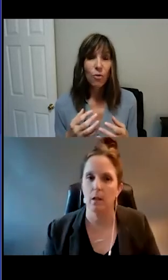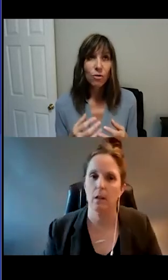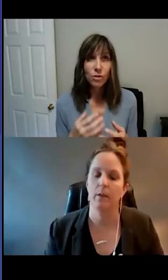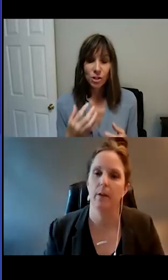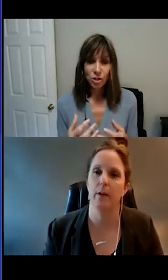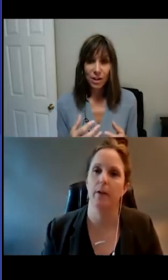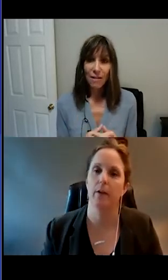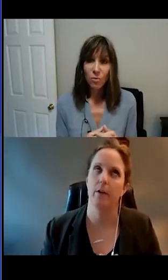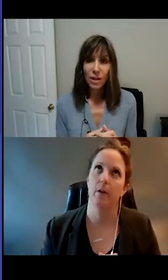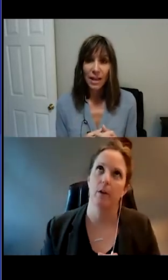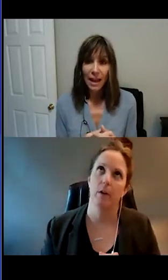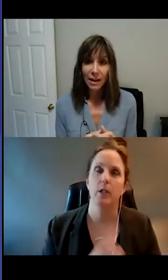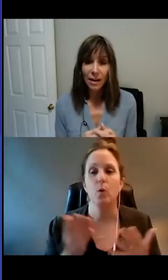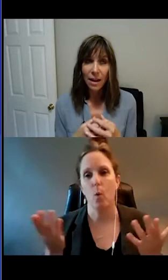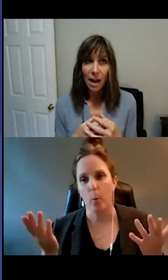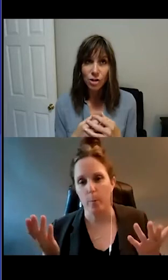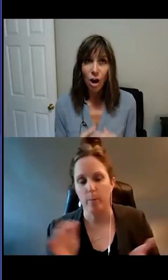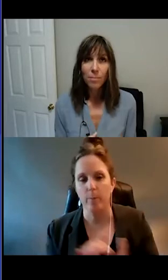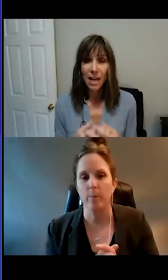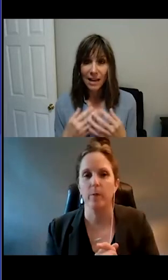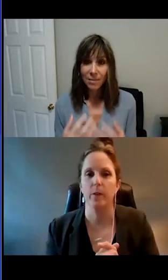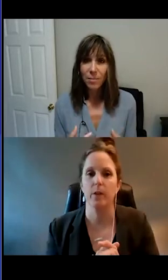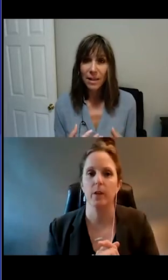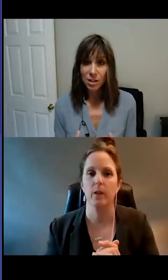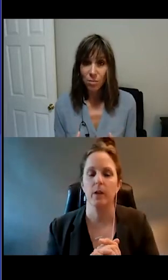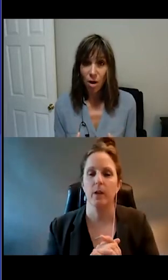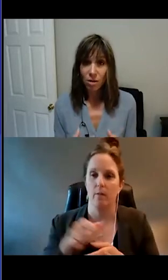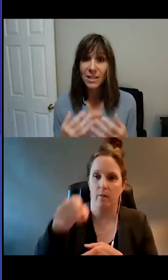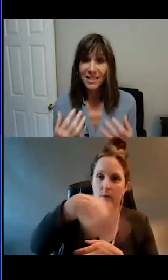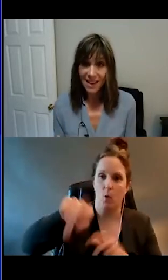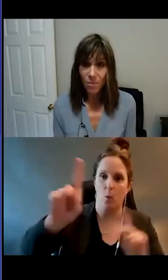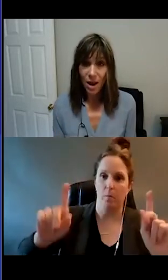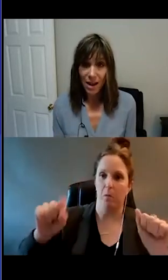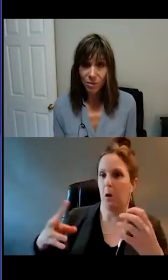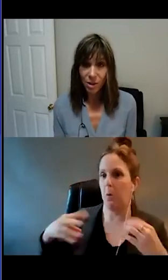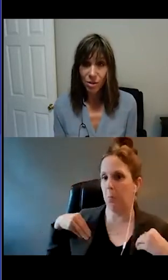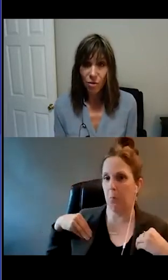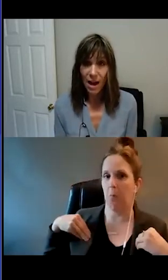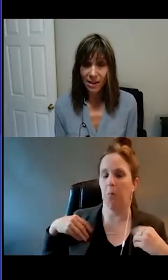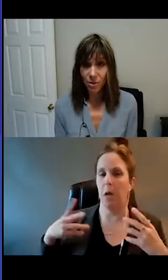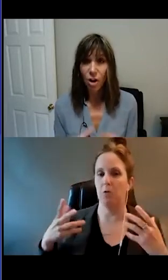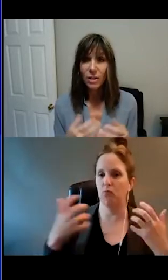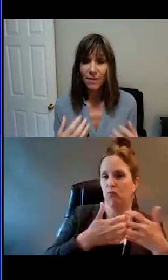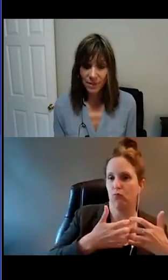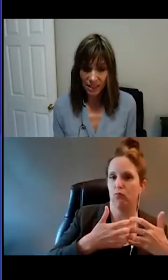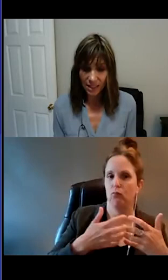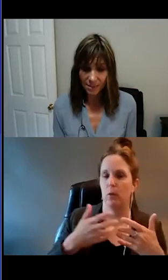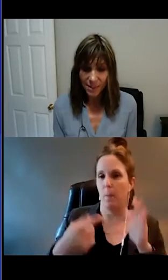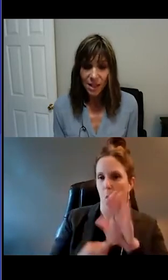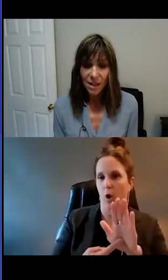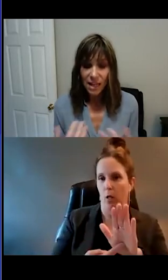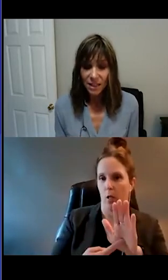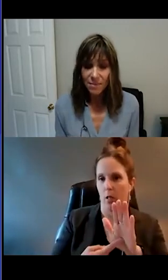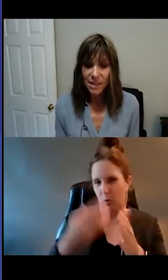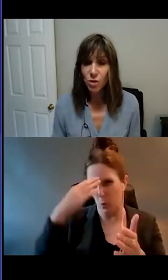So that in order to ensure that everyone can adopt and implement this model in the same way. We know that, we call that